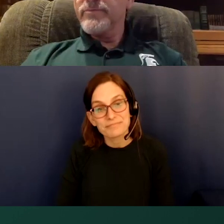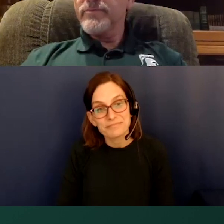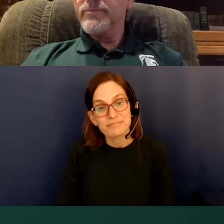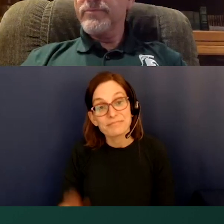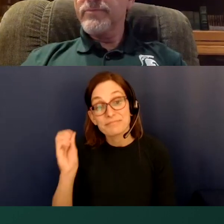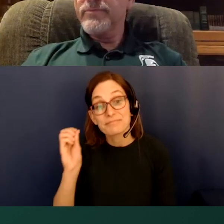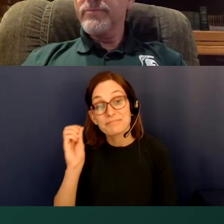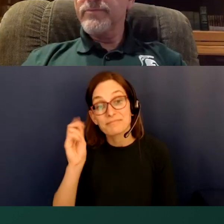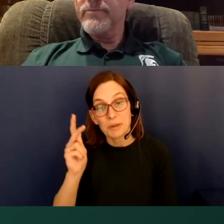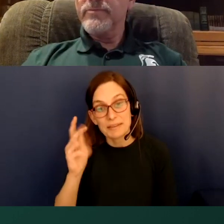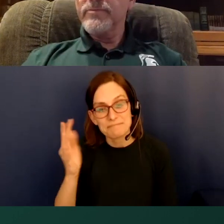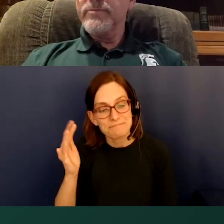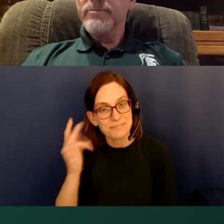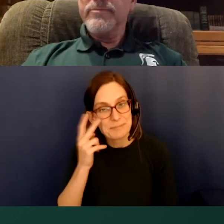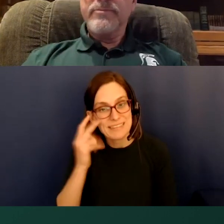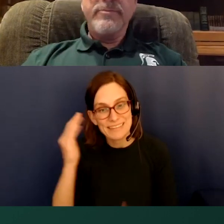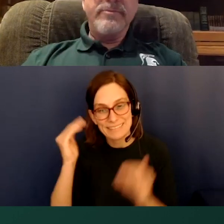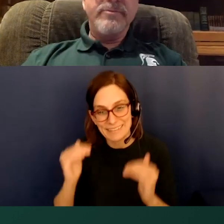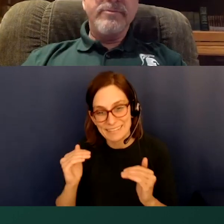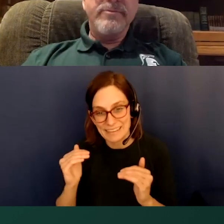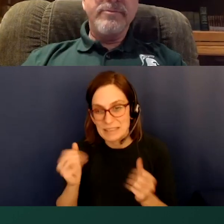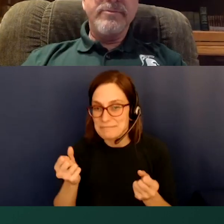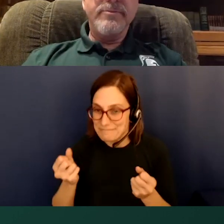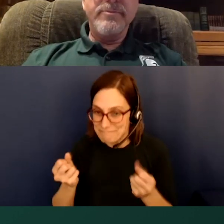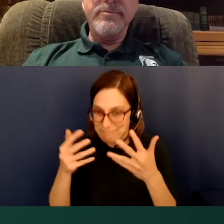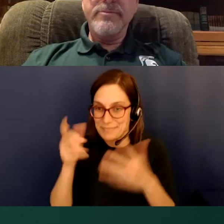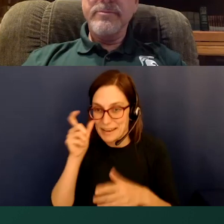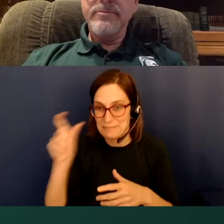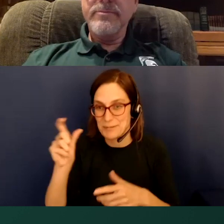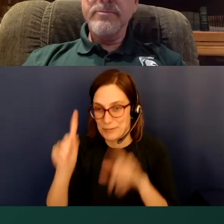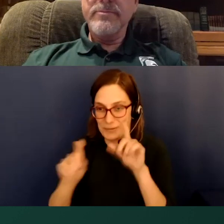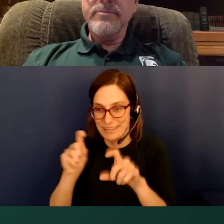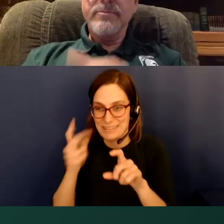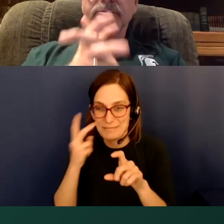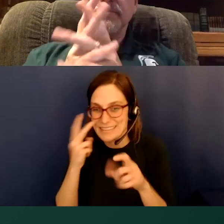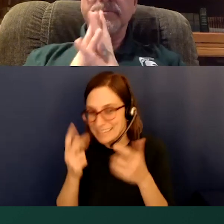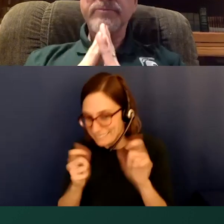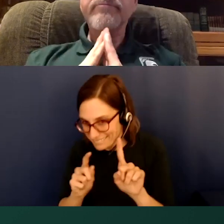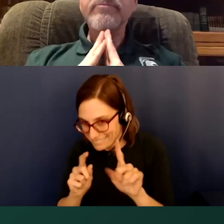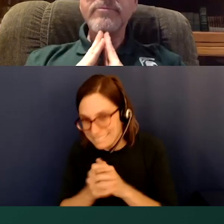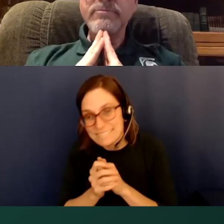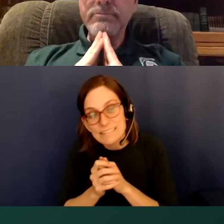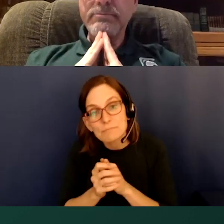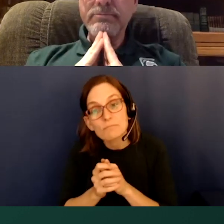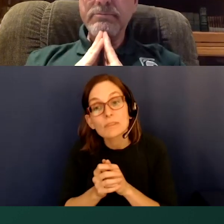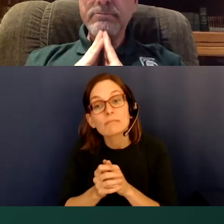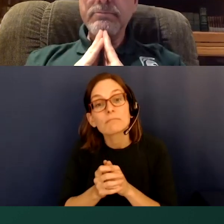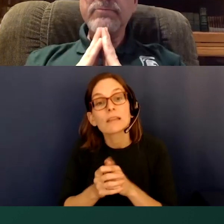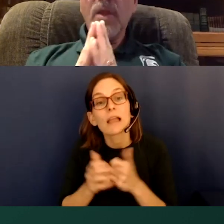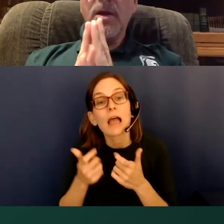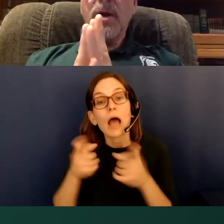Okay, let's see here. There are quite a few questions to sift through. How big is the moon?